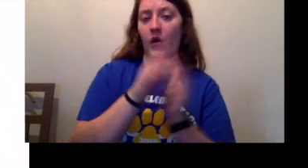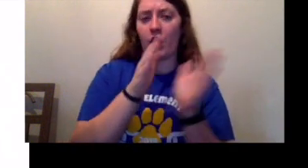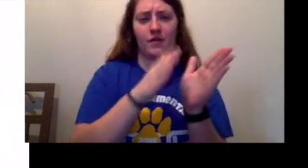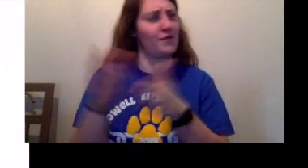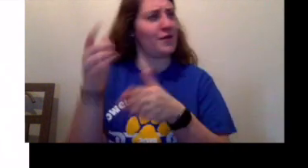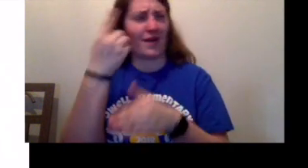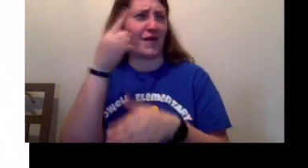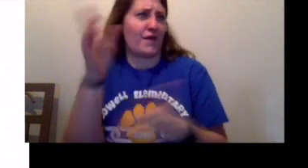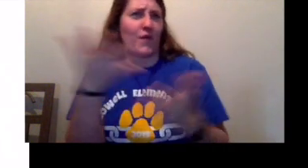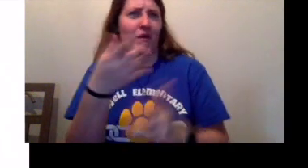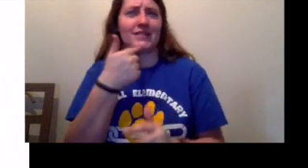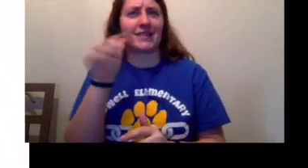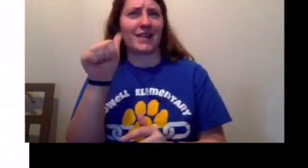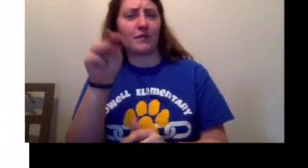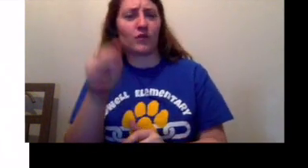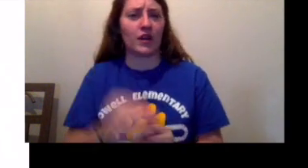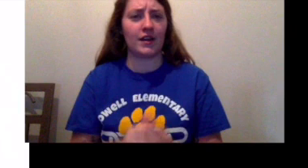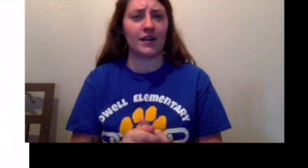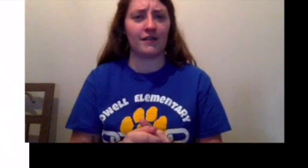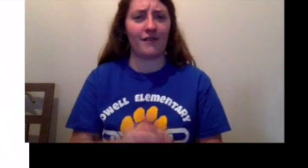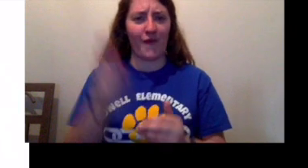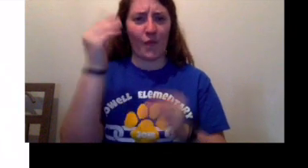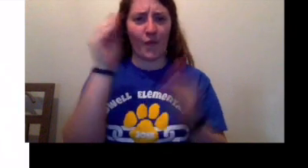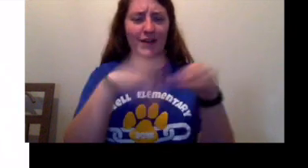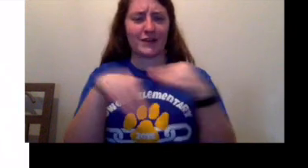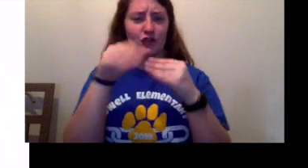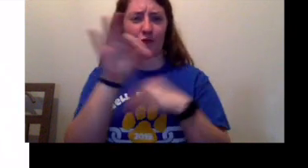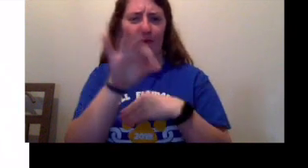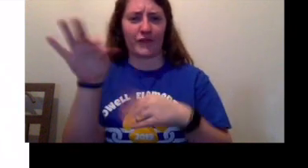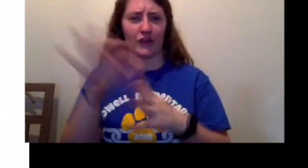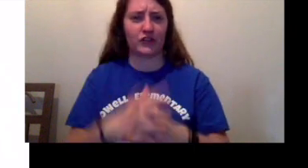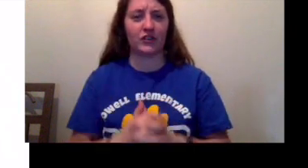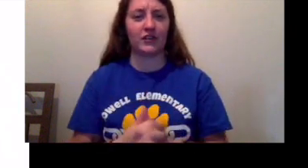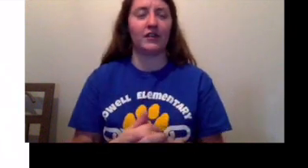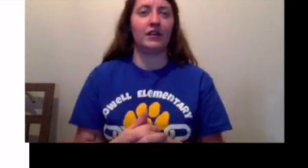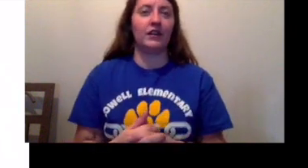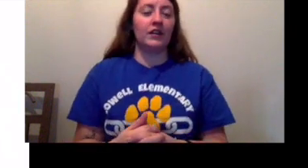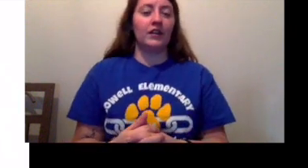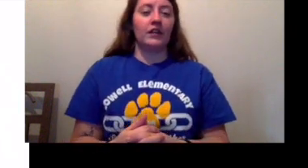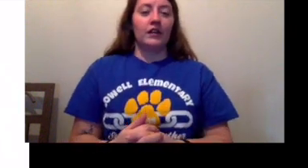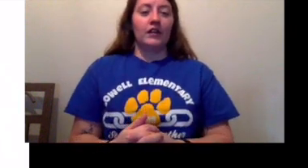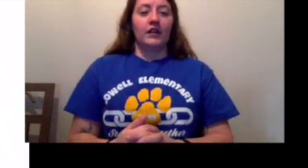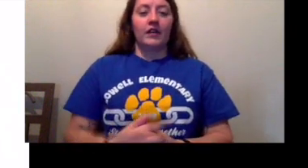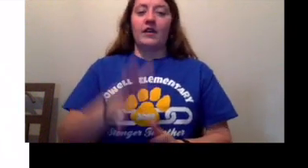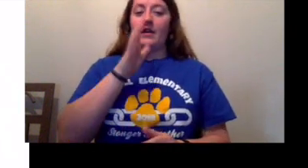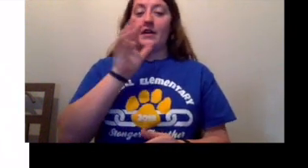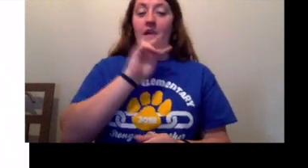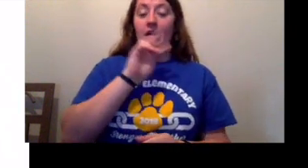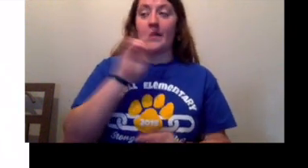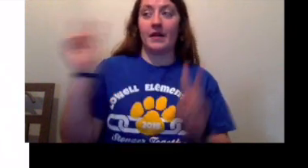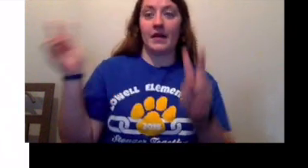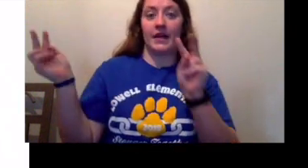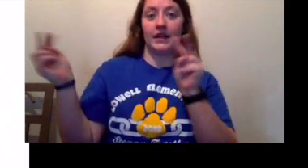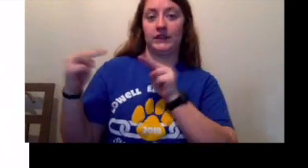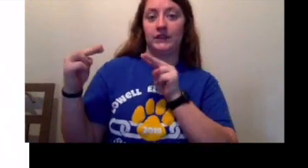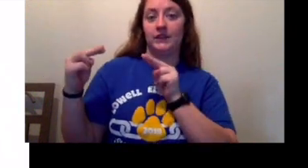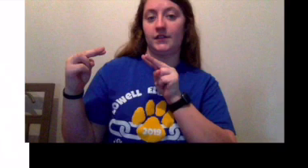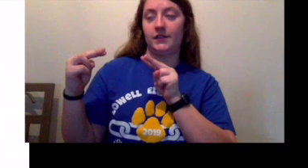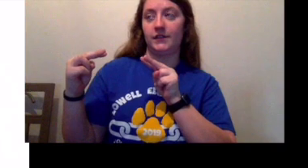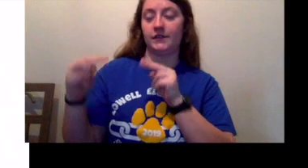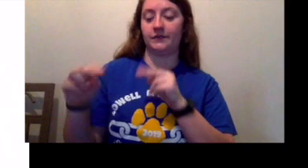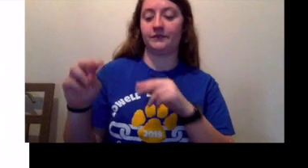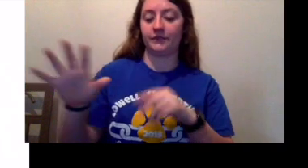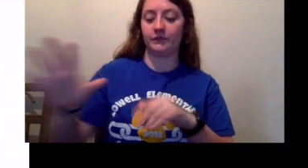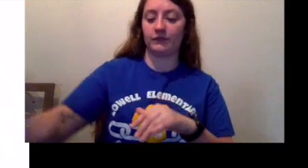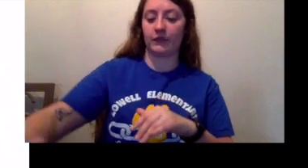what? Anne-Marie asked. Why did you move the furniture? Mama looked at Uncle Henrik. He had reached down for the